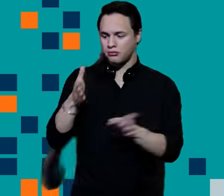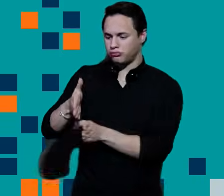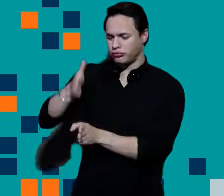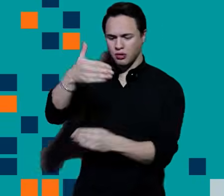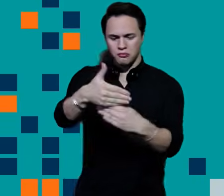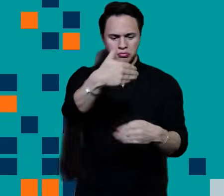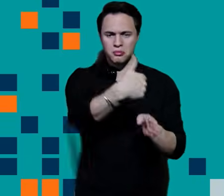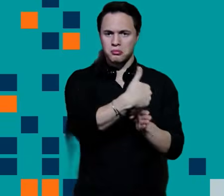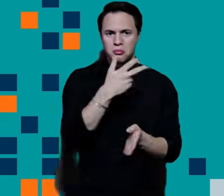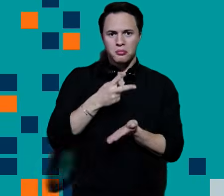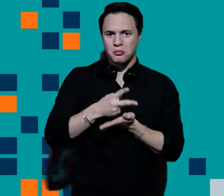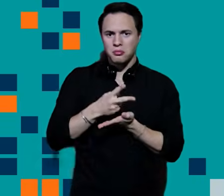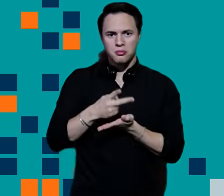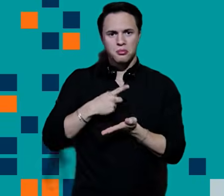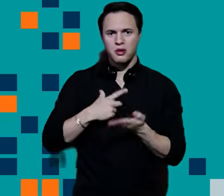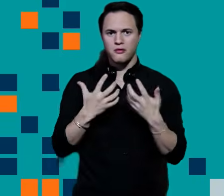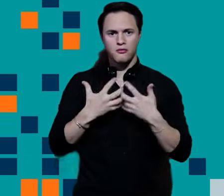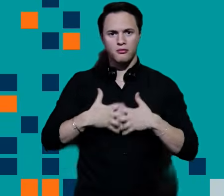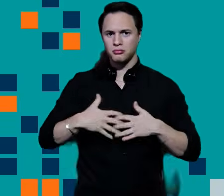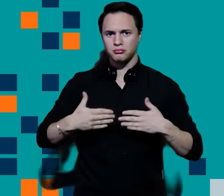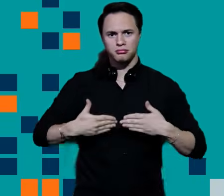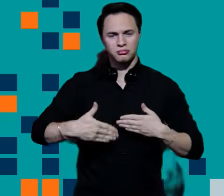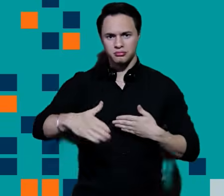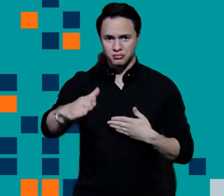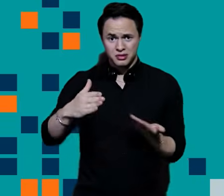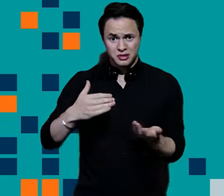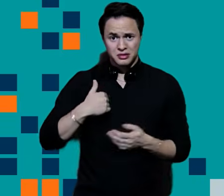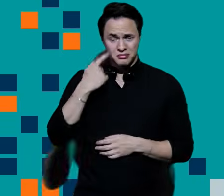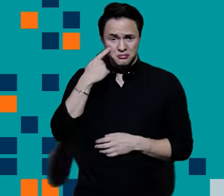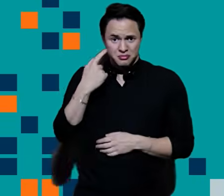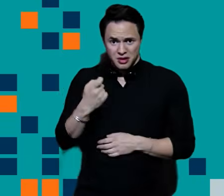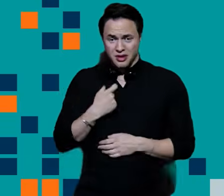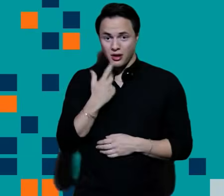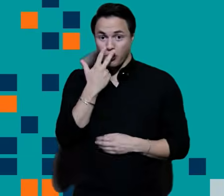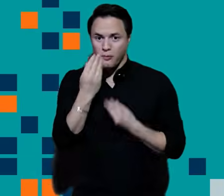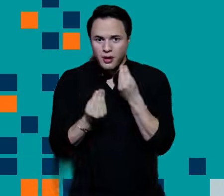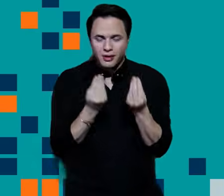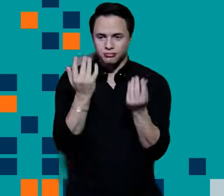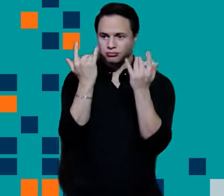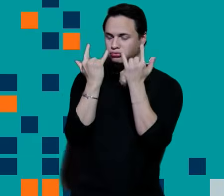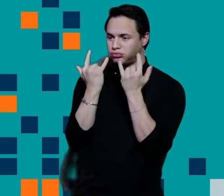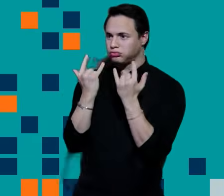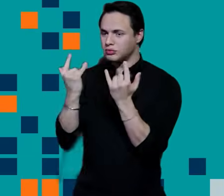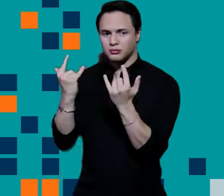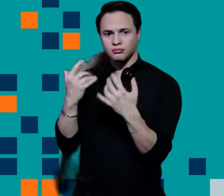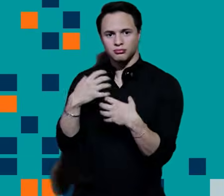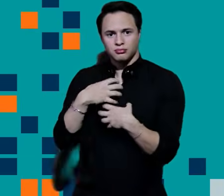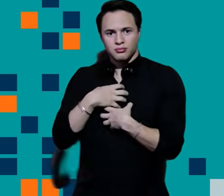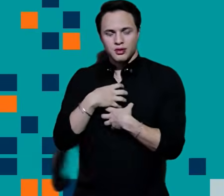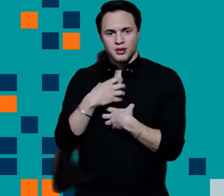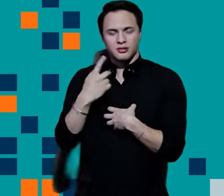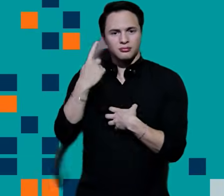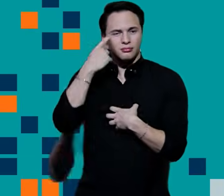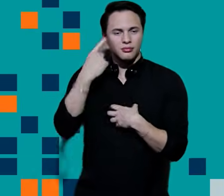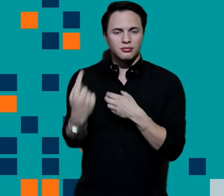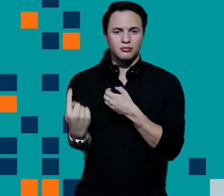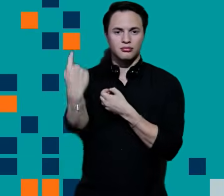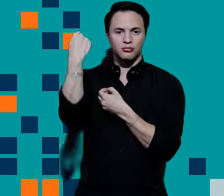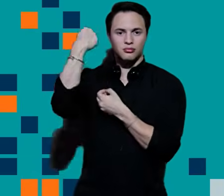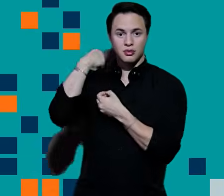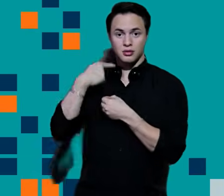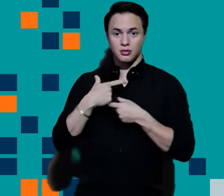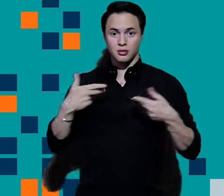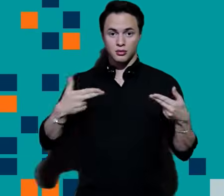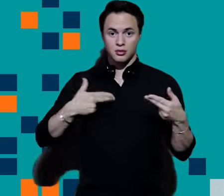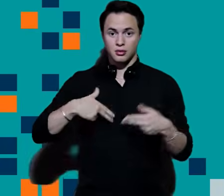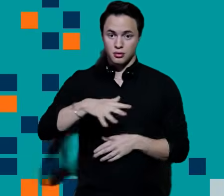work. After about 6 weeks, they take you, they throw you in the van, they bring you back, and they drop you at the